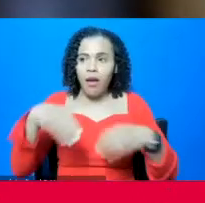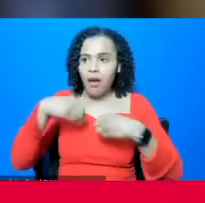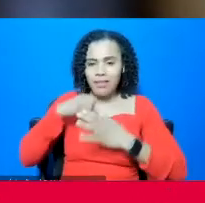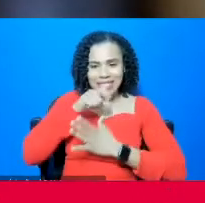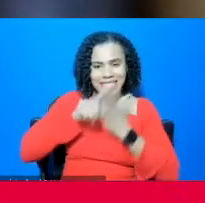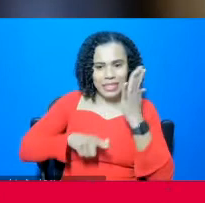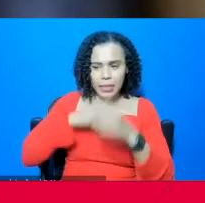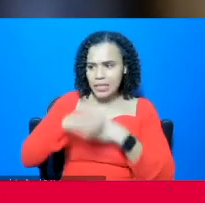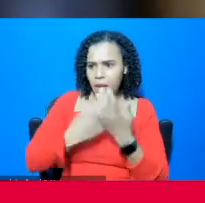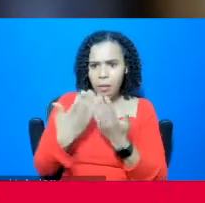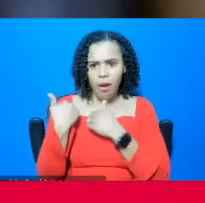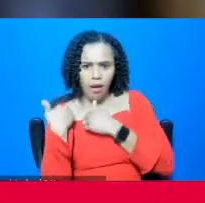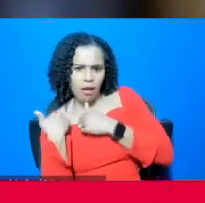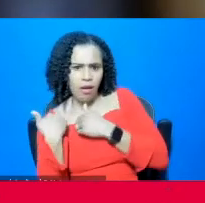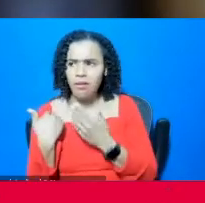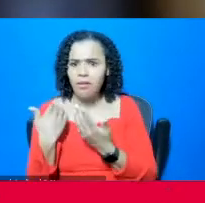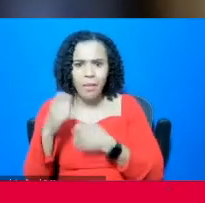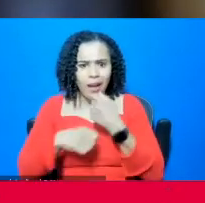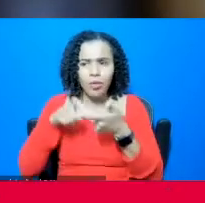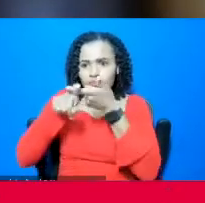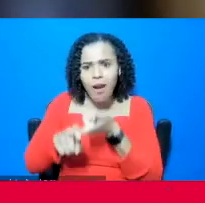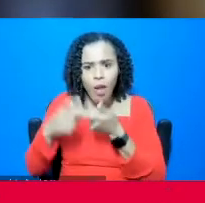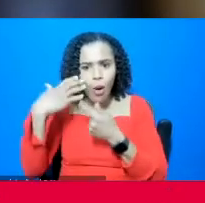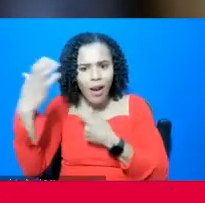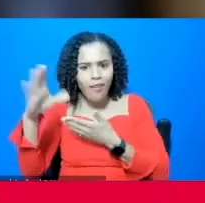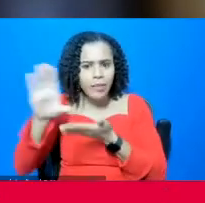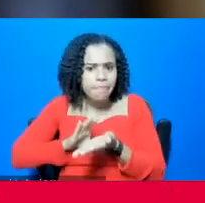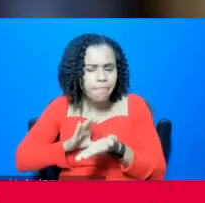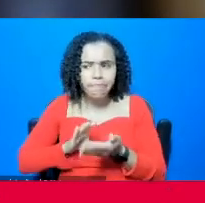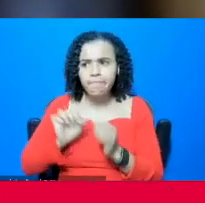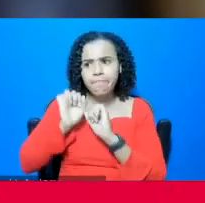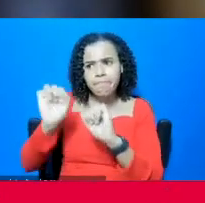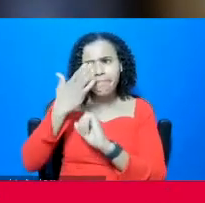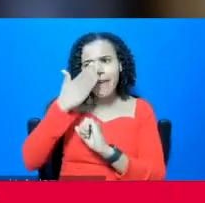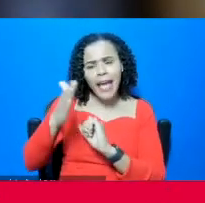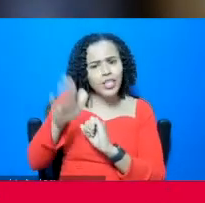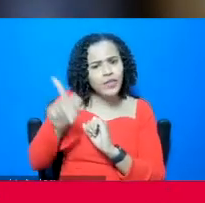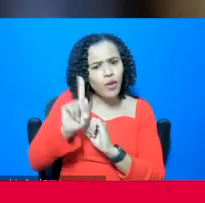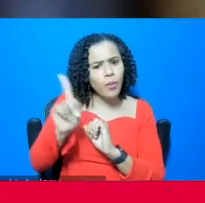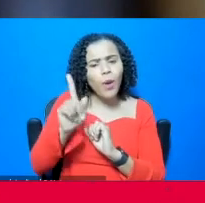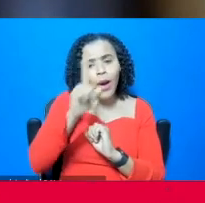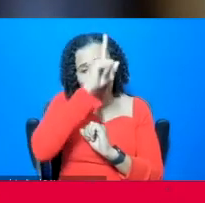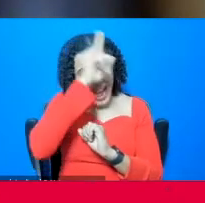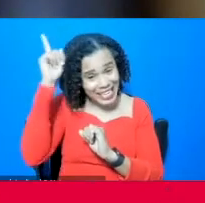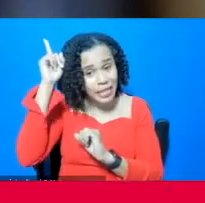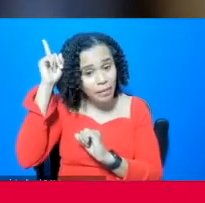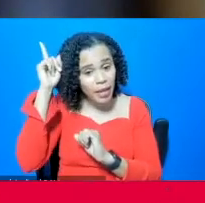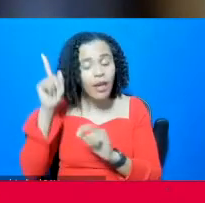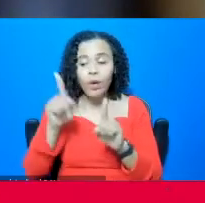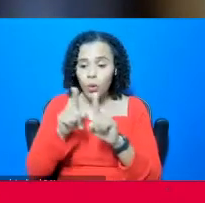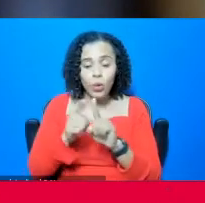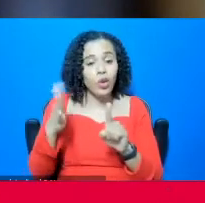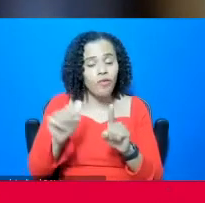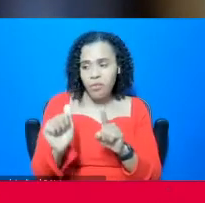is something that universities have to contend with, because those same attitudes not only came from academia, came from the